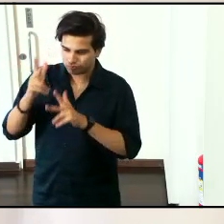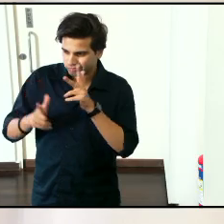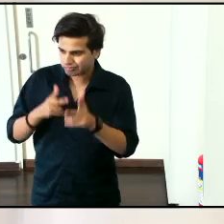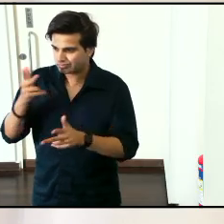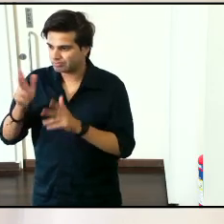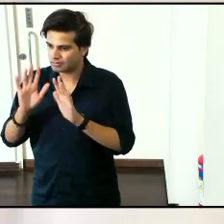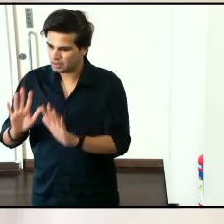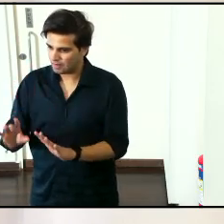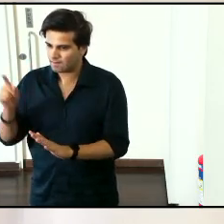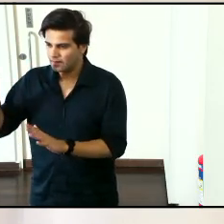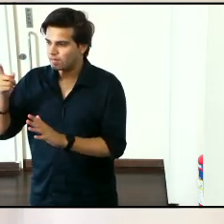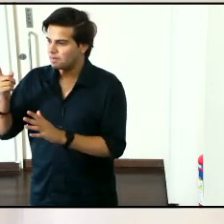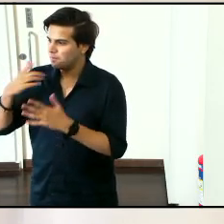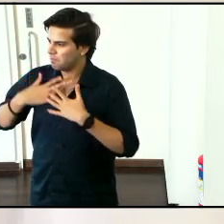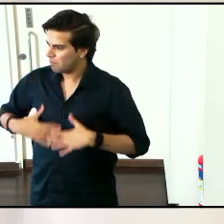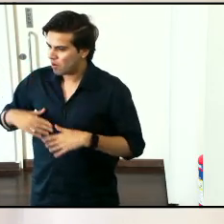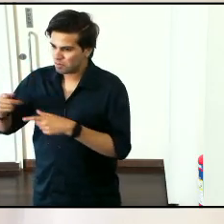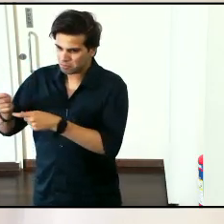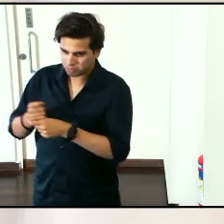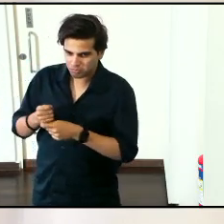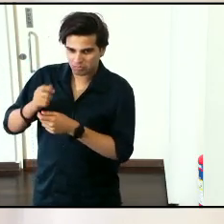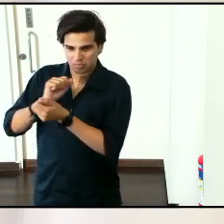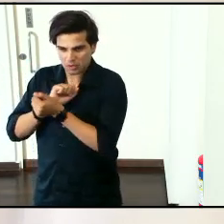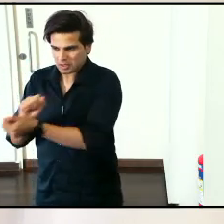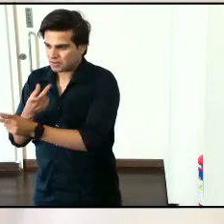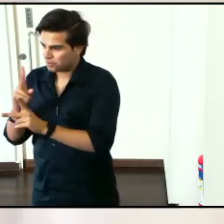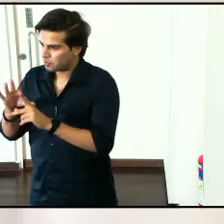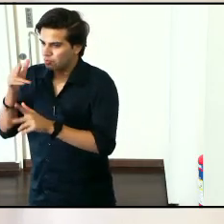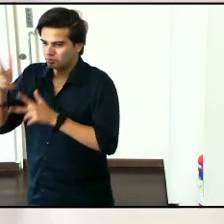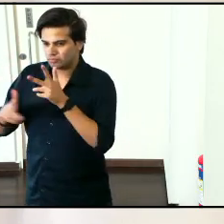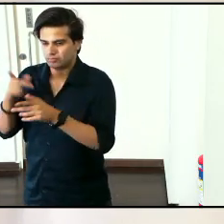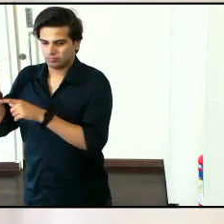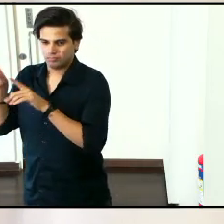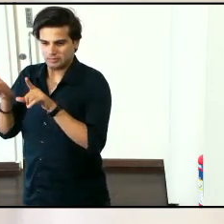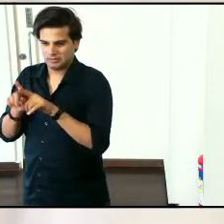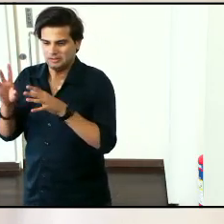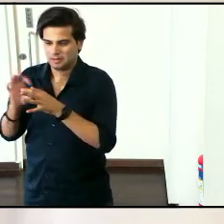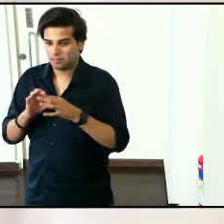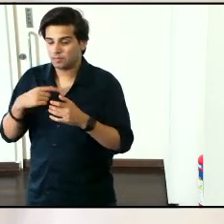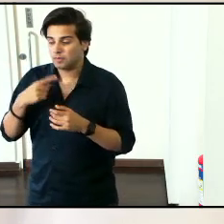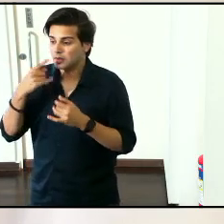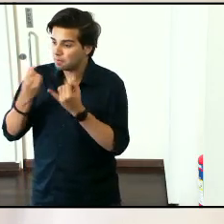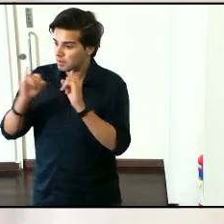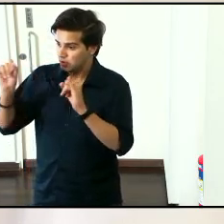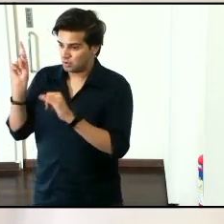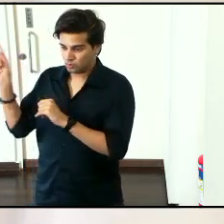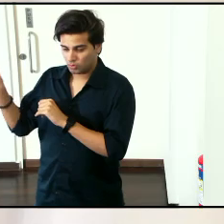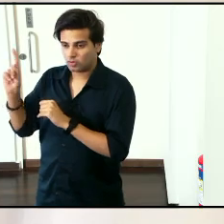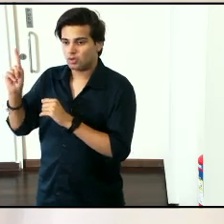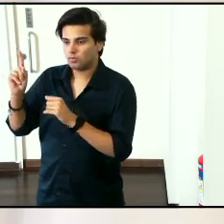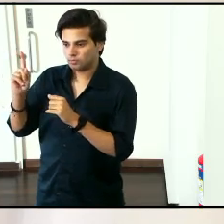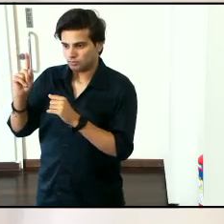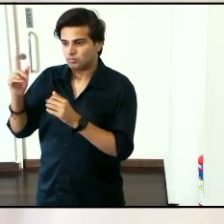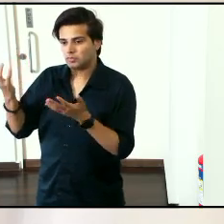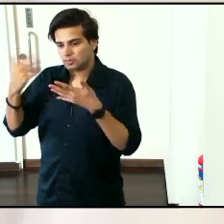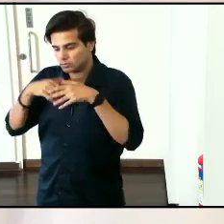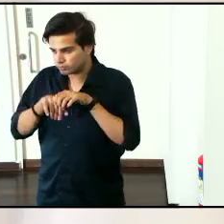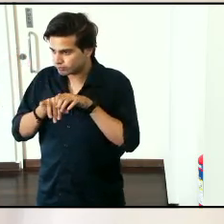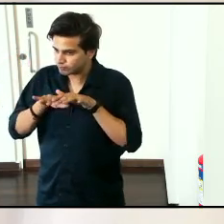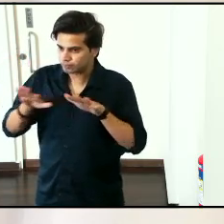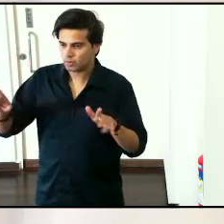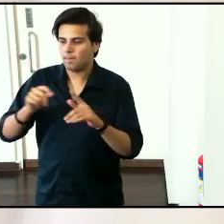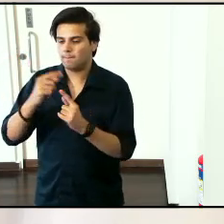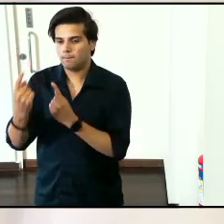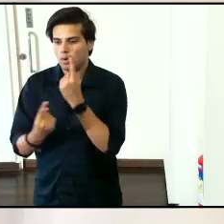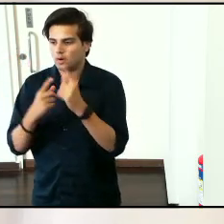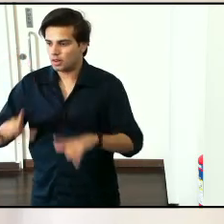and the ways in which their bodies were being policed. But I think it's also important to remember that Pinjra Tod then emerged as its political